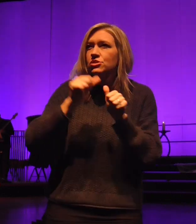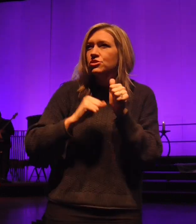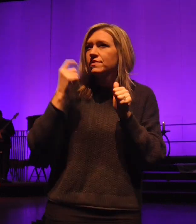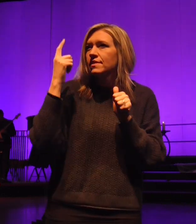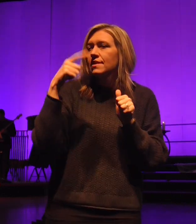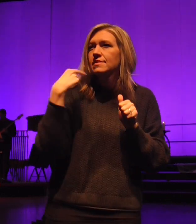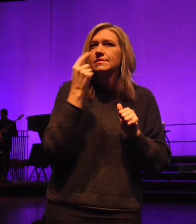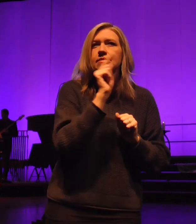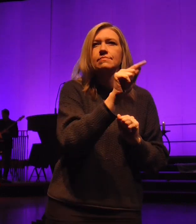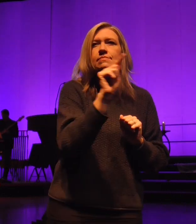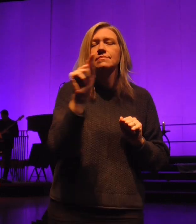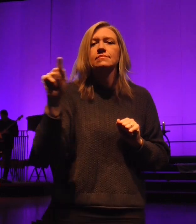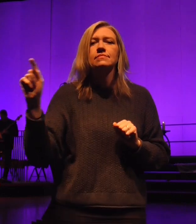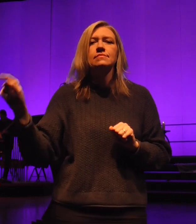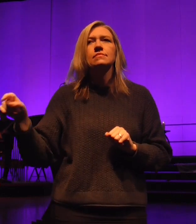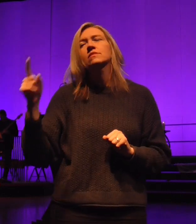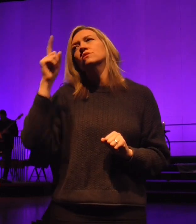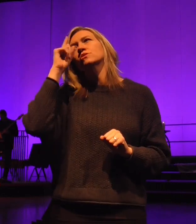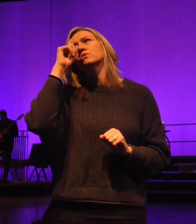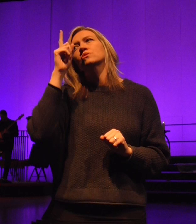each face.